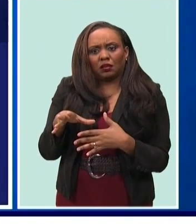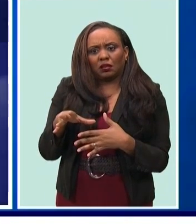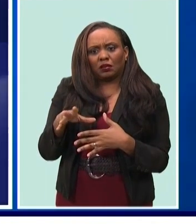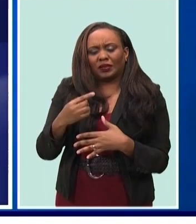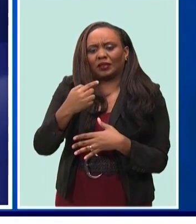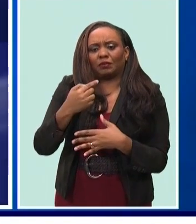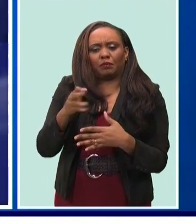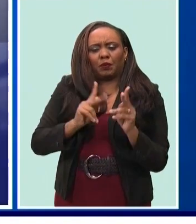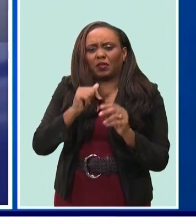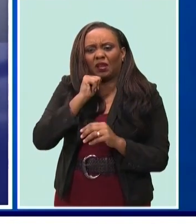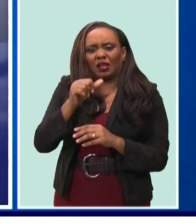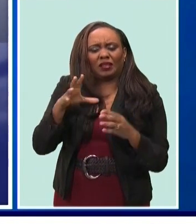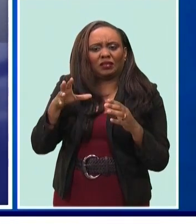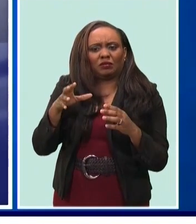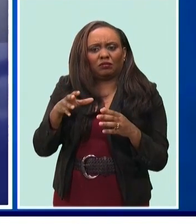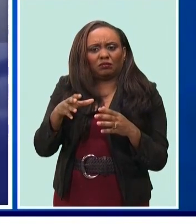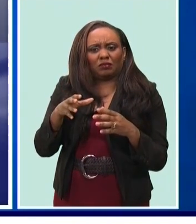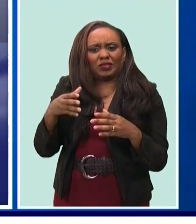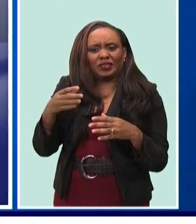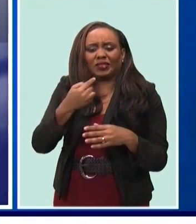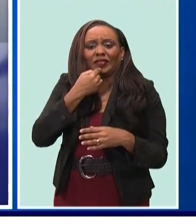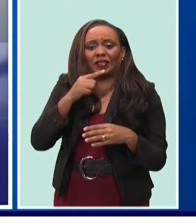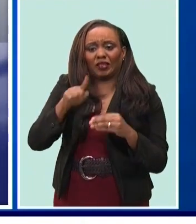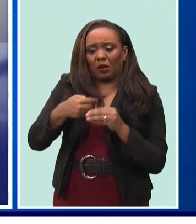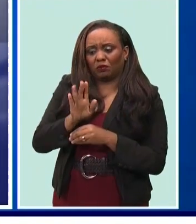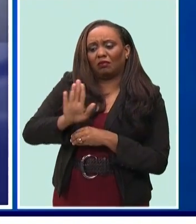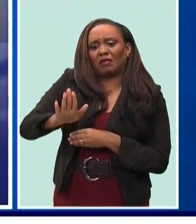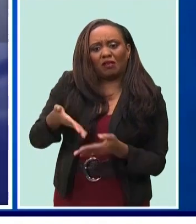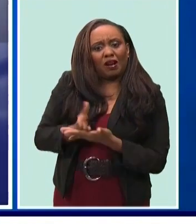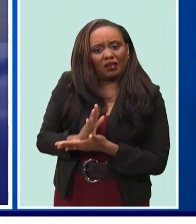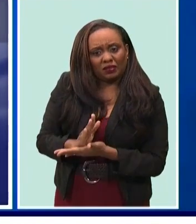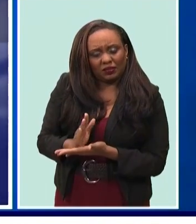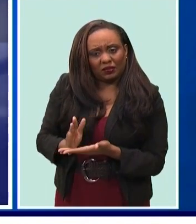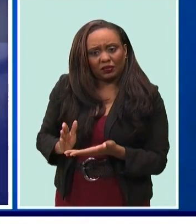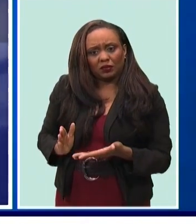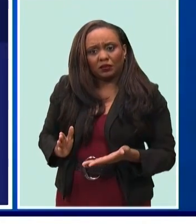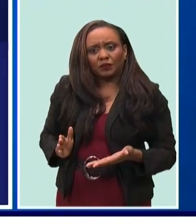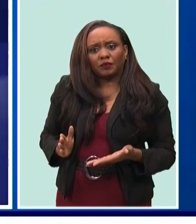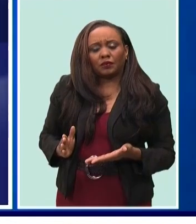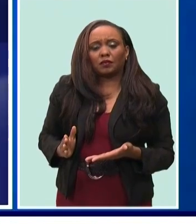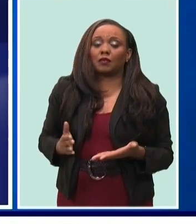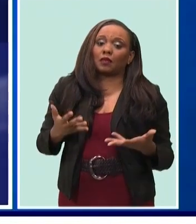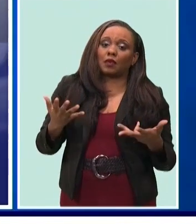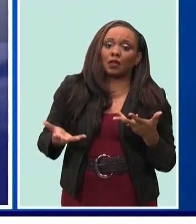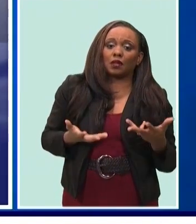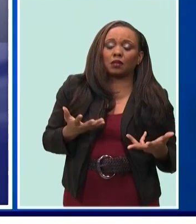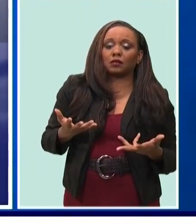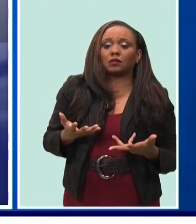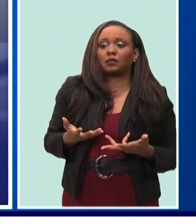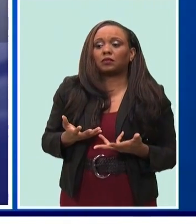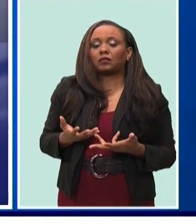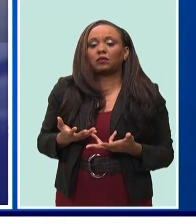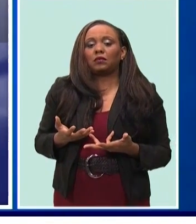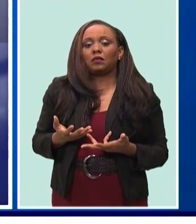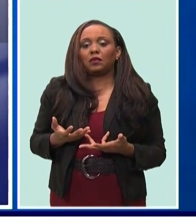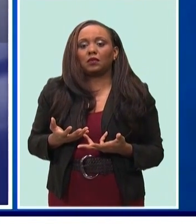So that is definitely one area. Now, we cannot say for sure that the deaths that we've